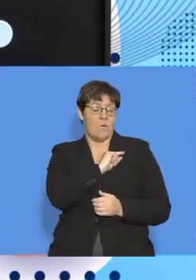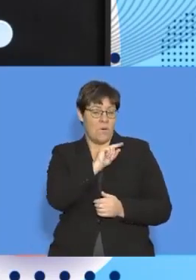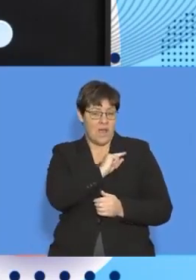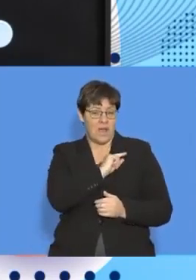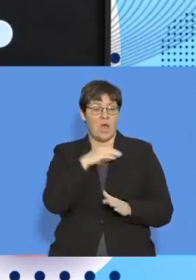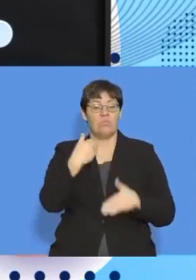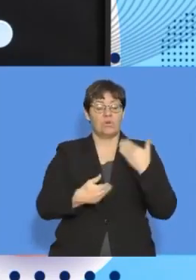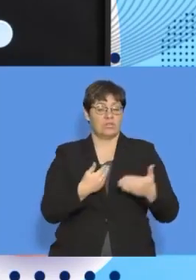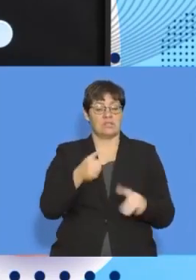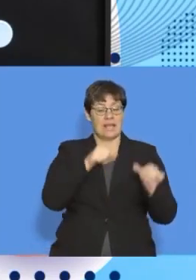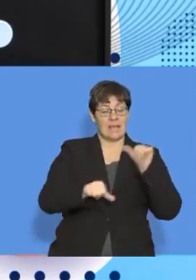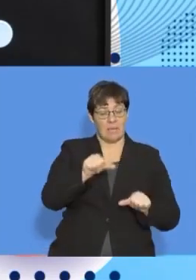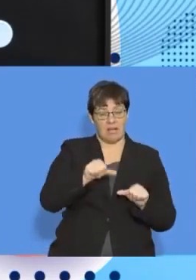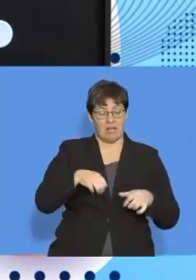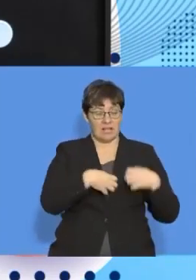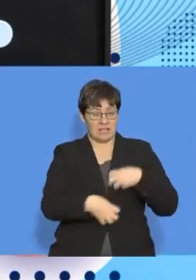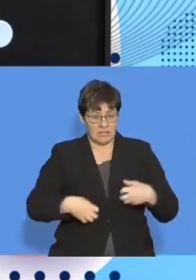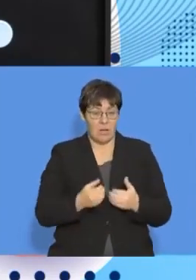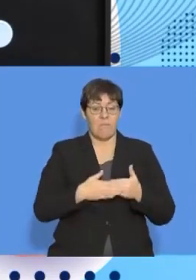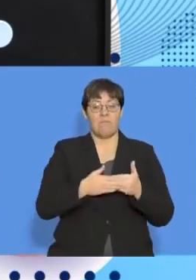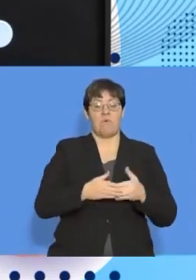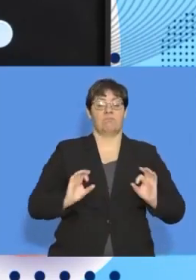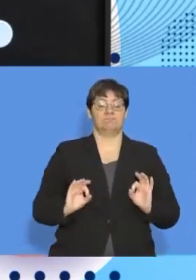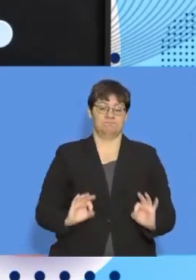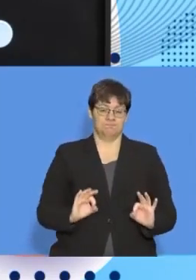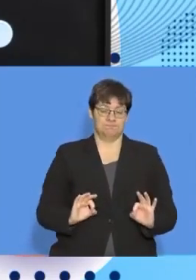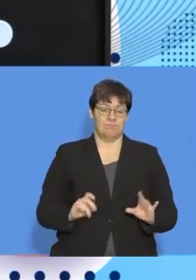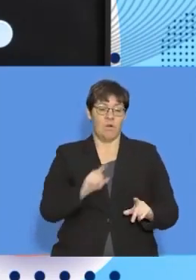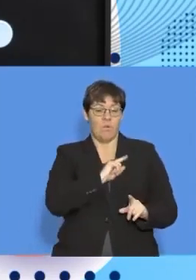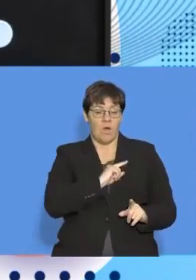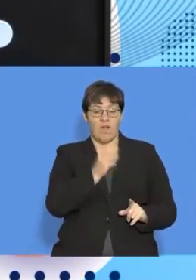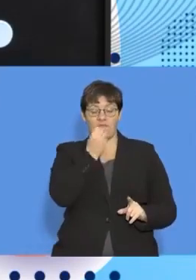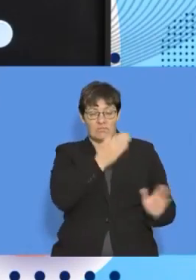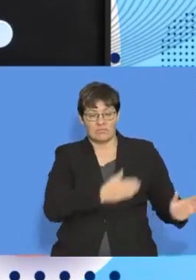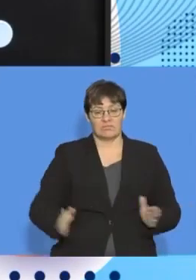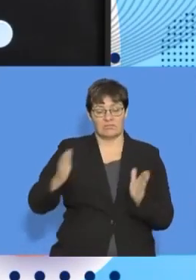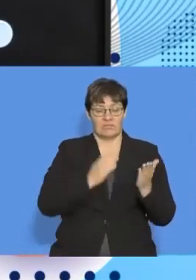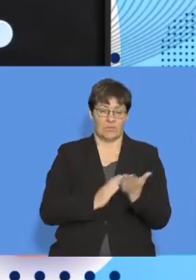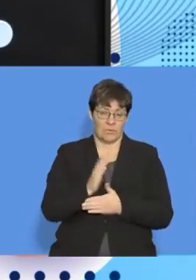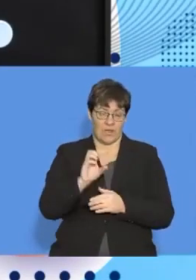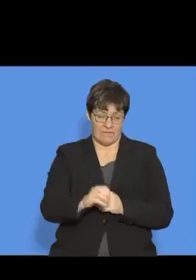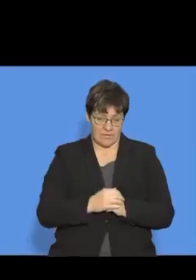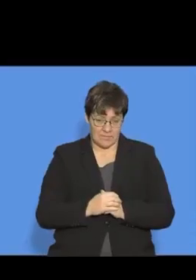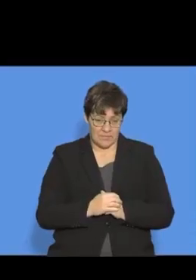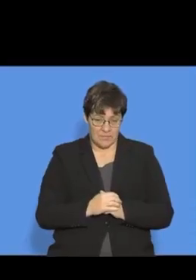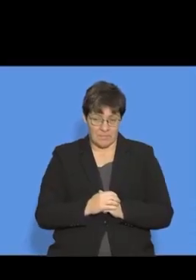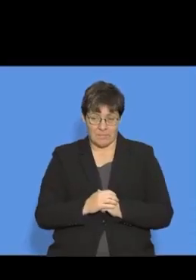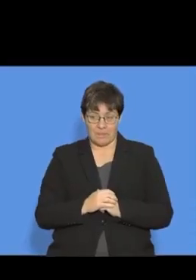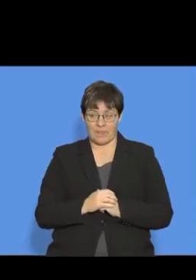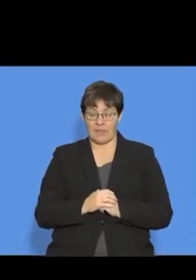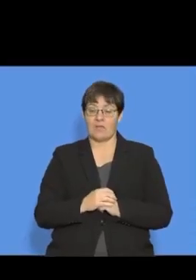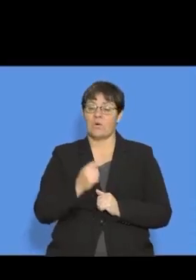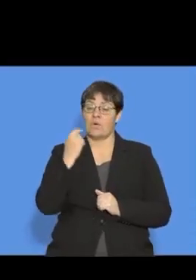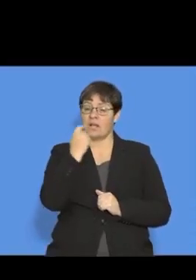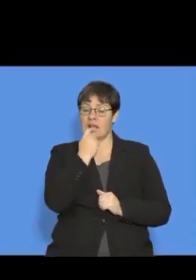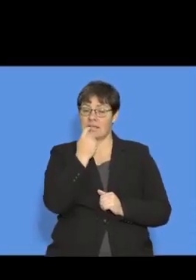that the process of chemical digestion becomes much more efficient as food moves along the alimentary canal. We also have the